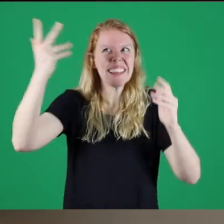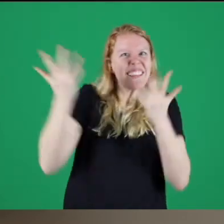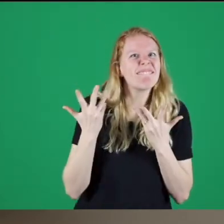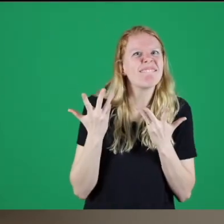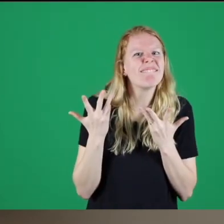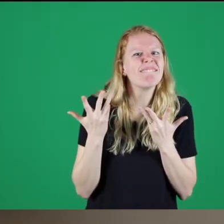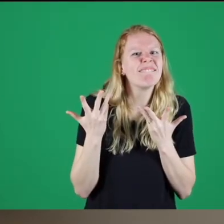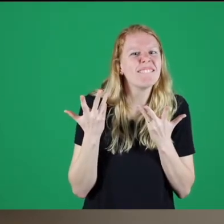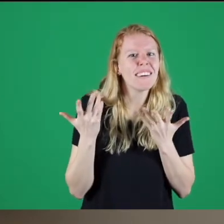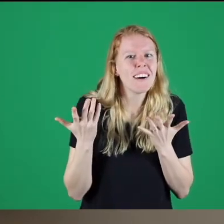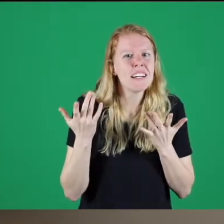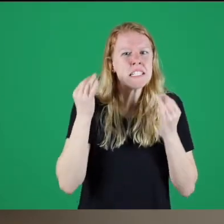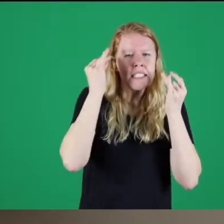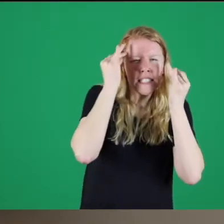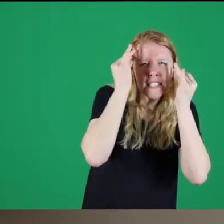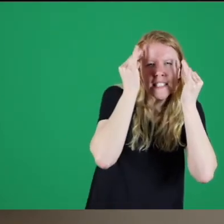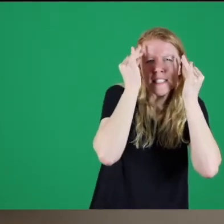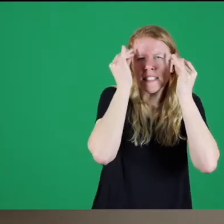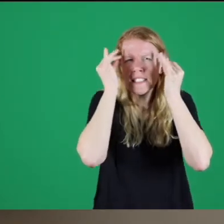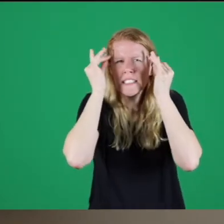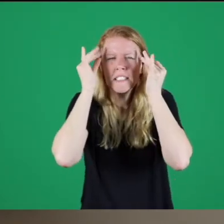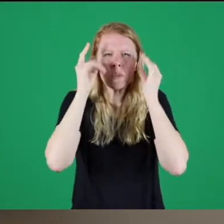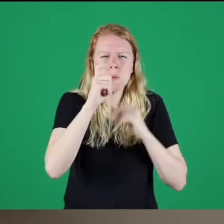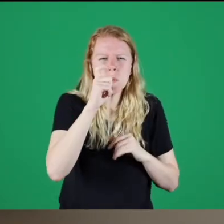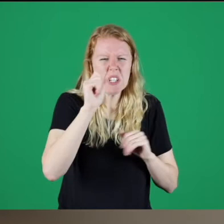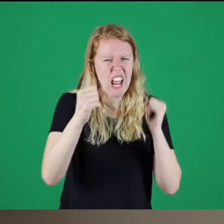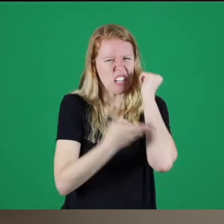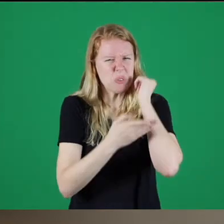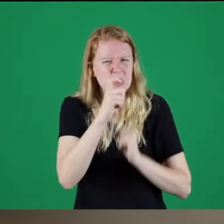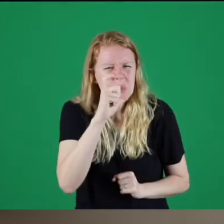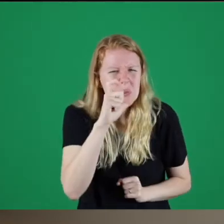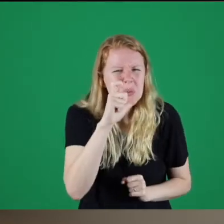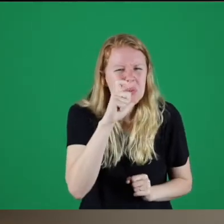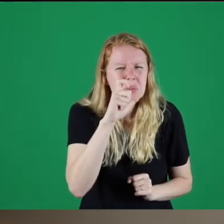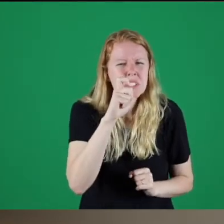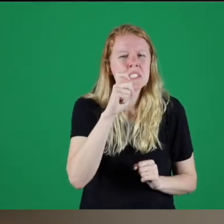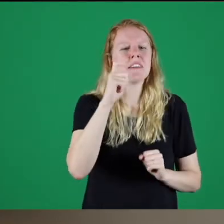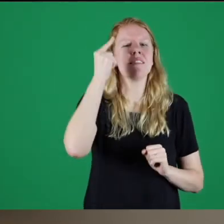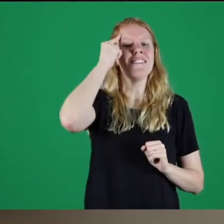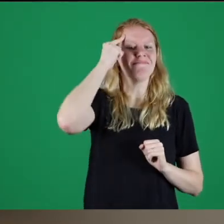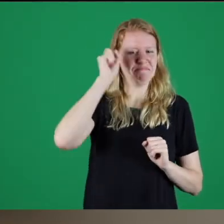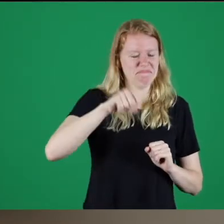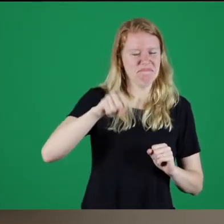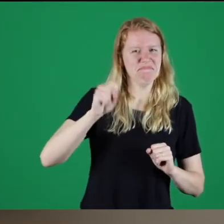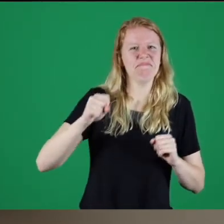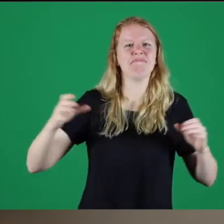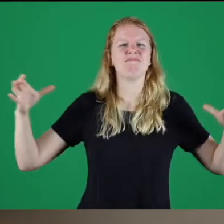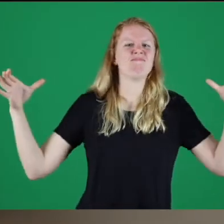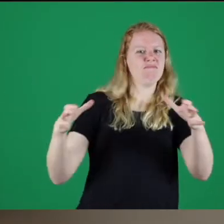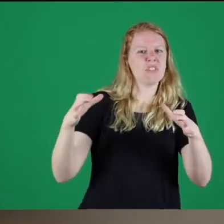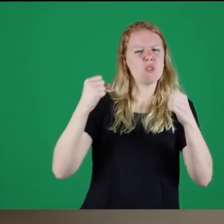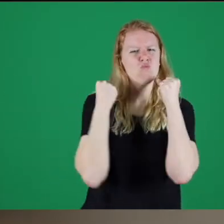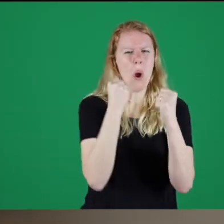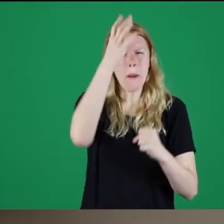he kept thinking and thinking, who can chop down this tree? Who can do this? So he called together the strong men